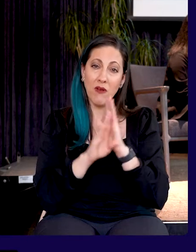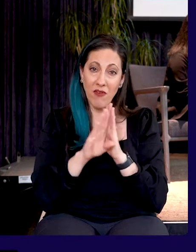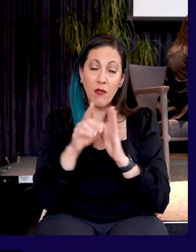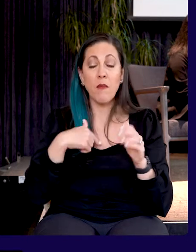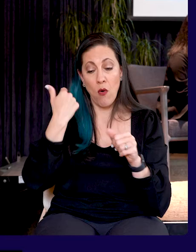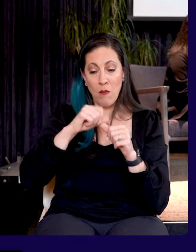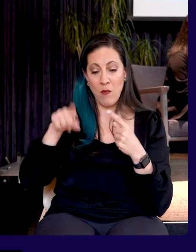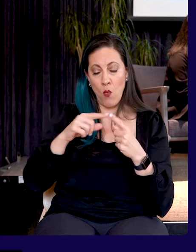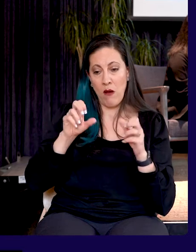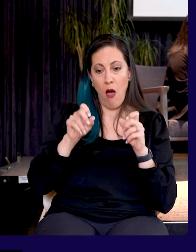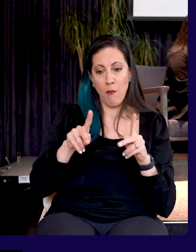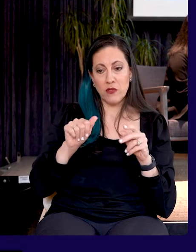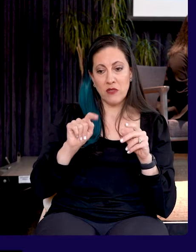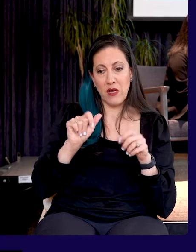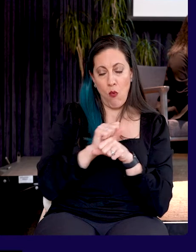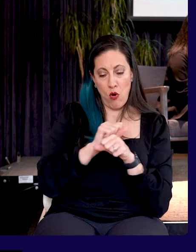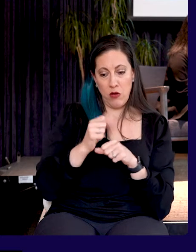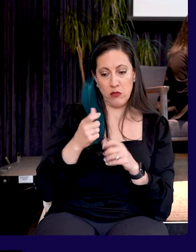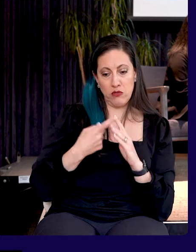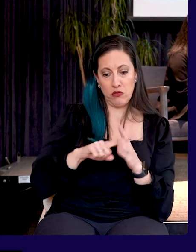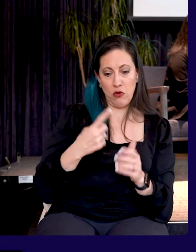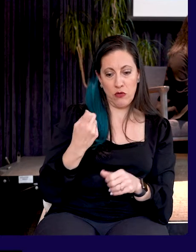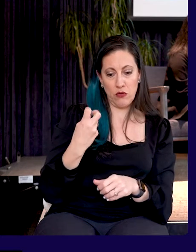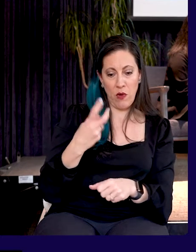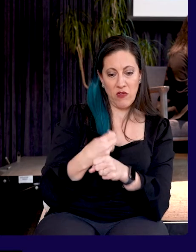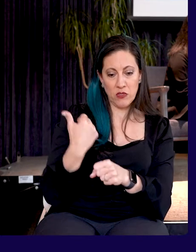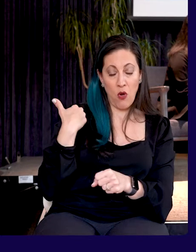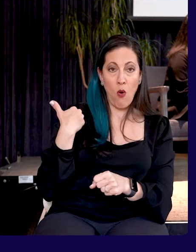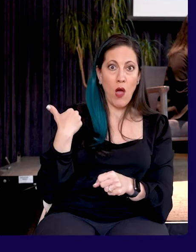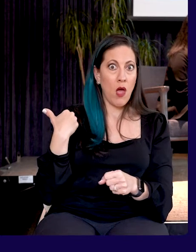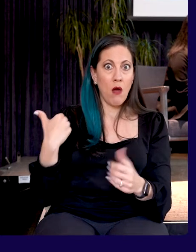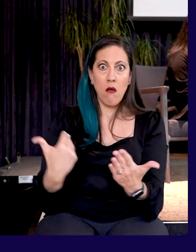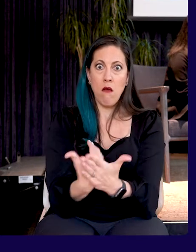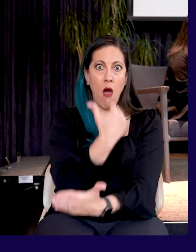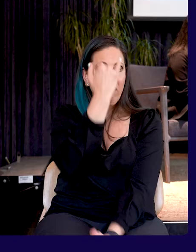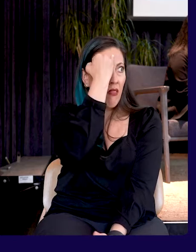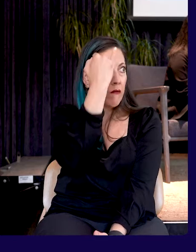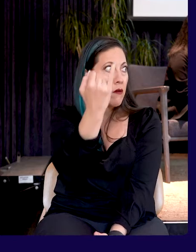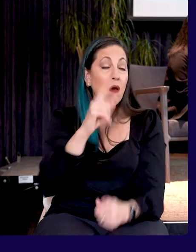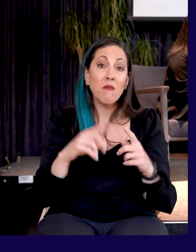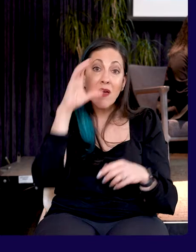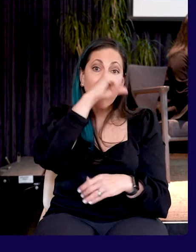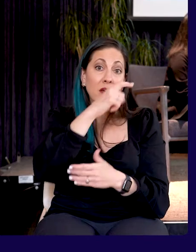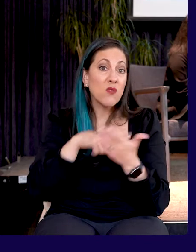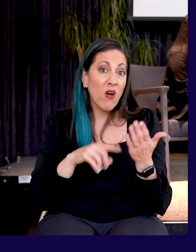Work started about 10, 12 years ago, and it was a novel idea that guess what, college isn't the only track, that there's